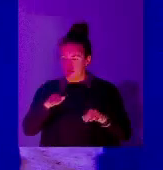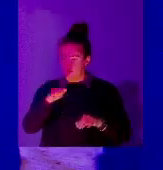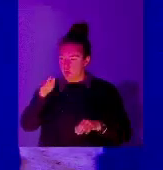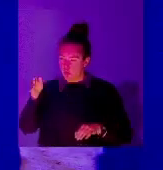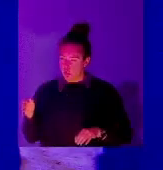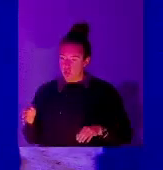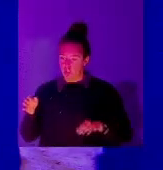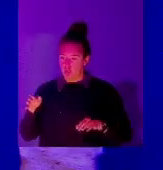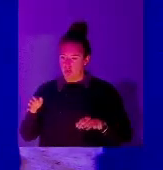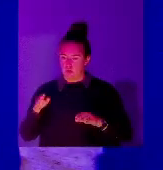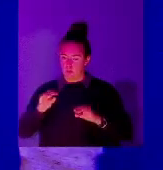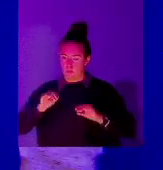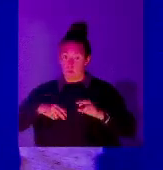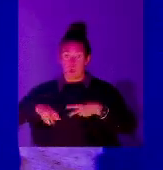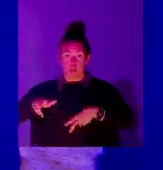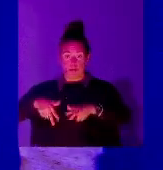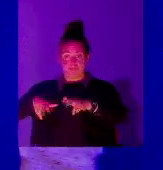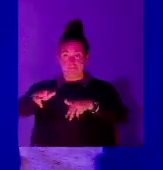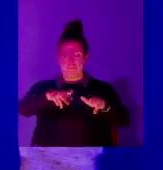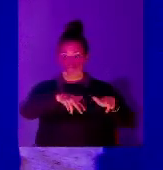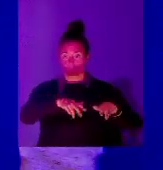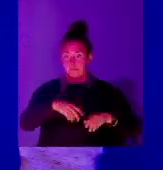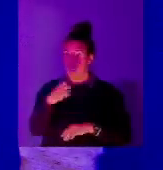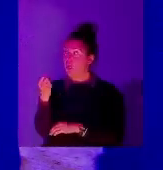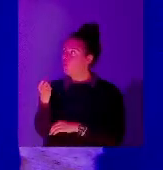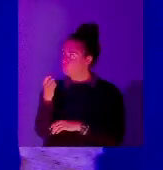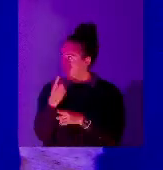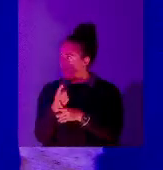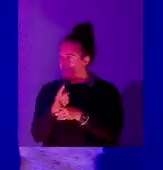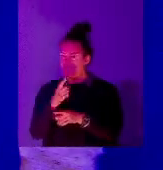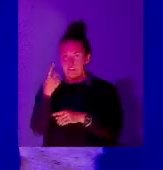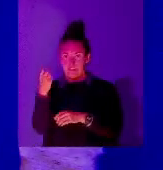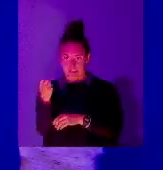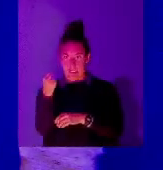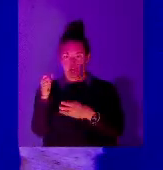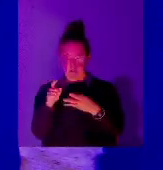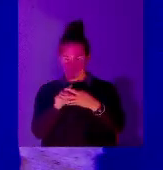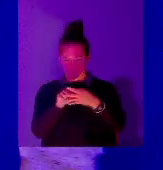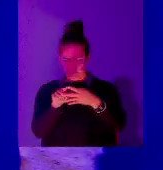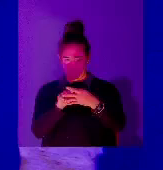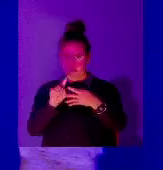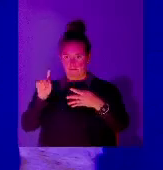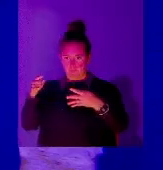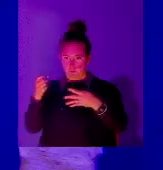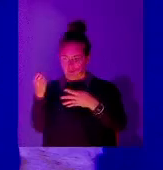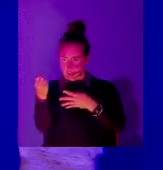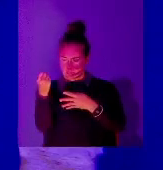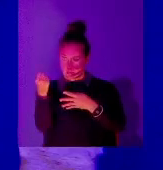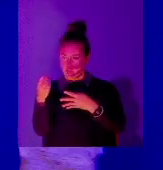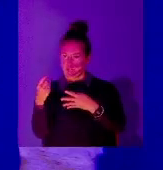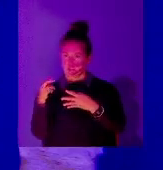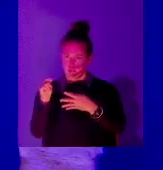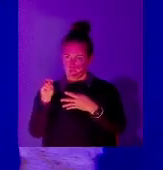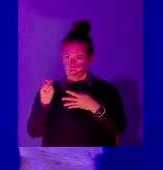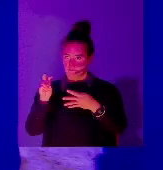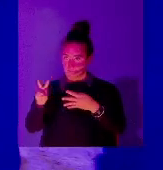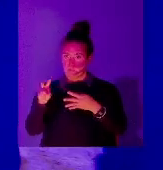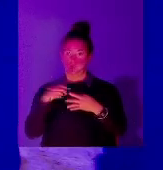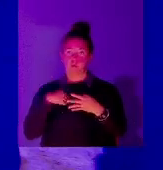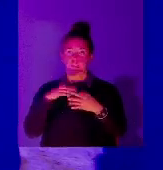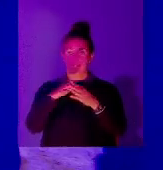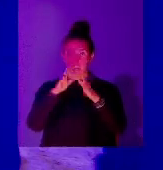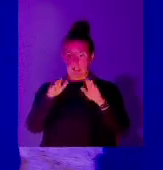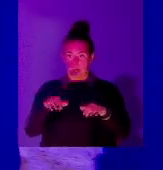that? Saturday being the first Saturday in November will be neighborhood walks. I will be sending out an e-blast on